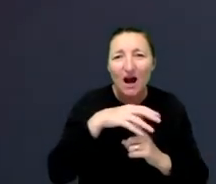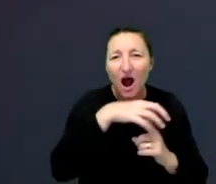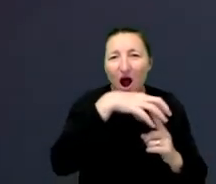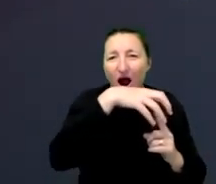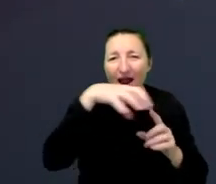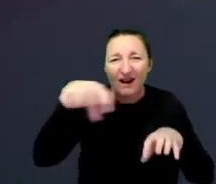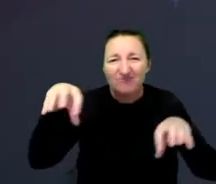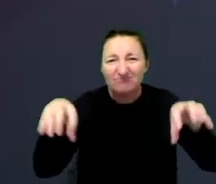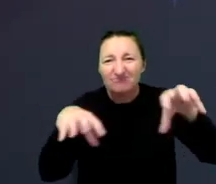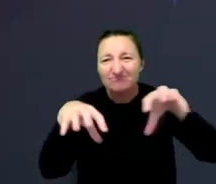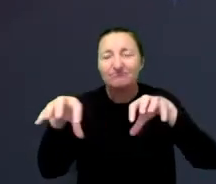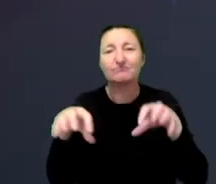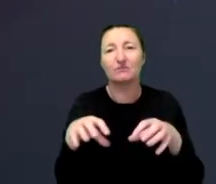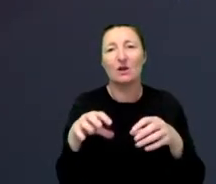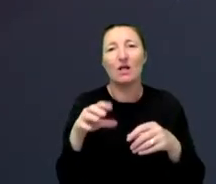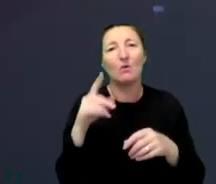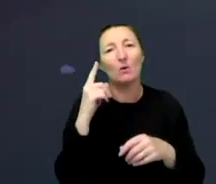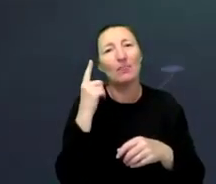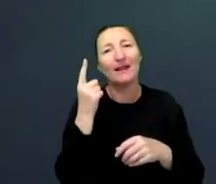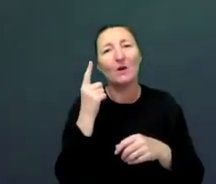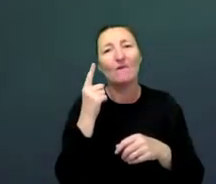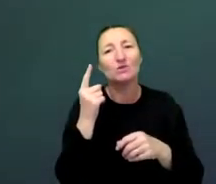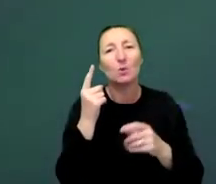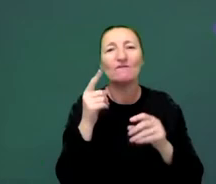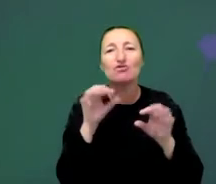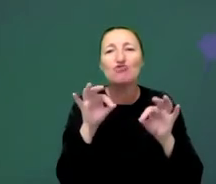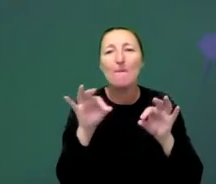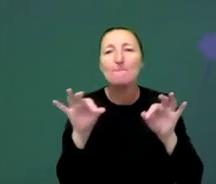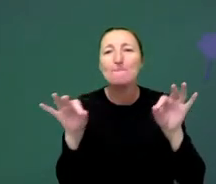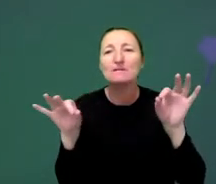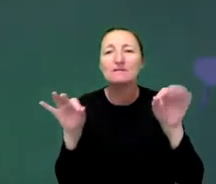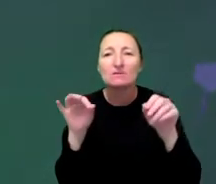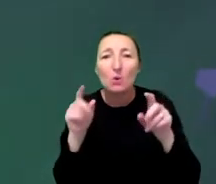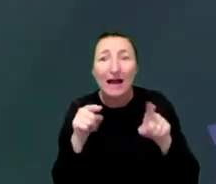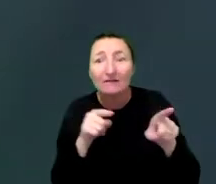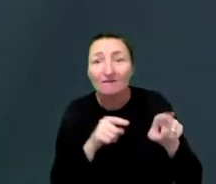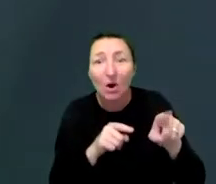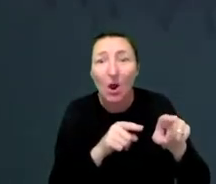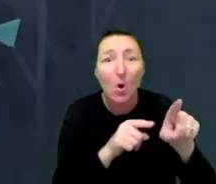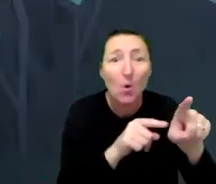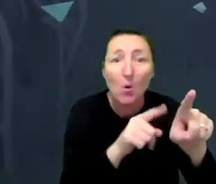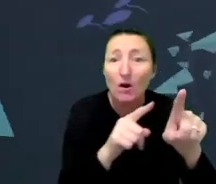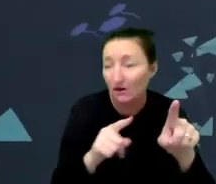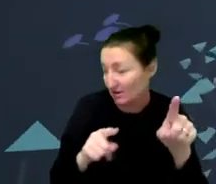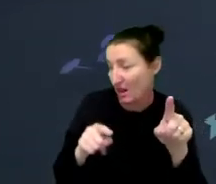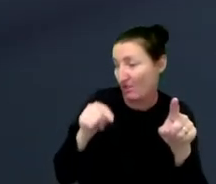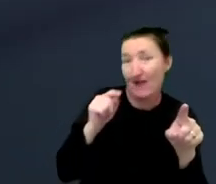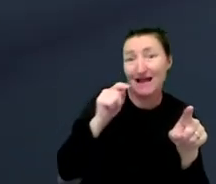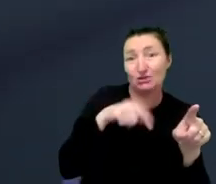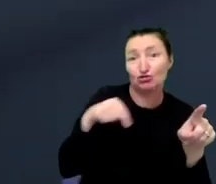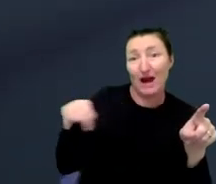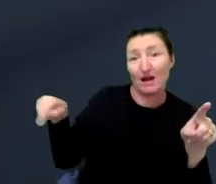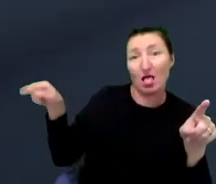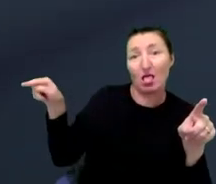this concept of thread crumbs and like leaving little bits behind as you go, both as a marker in the